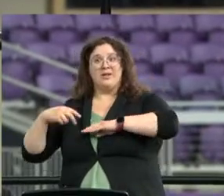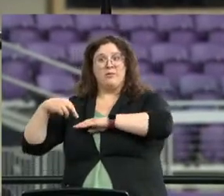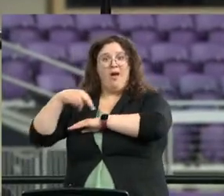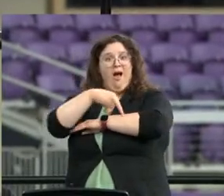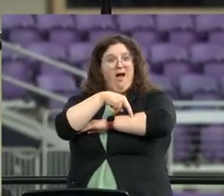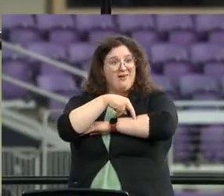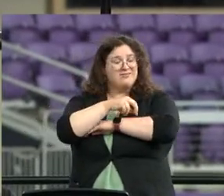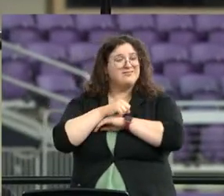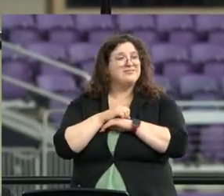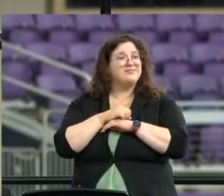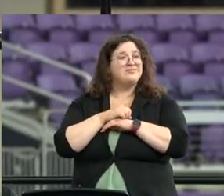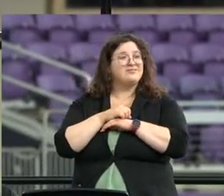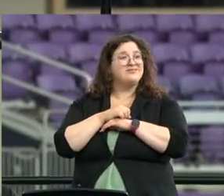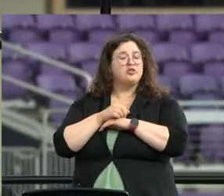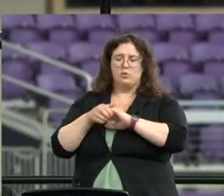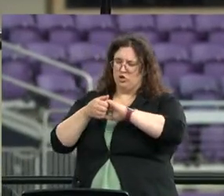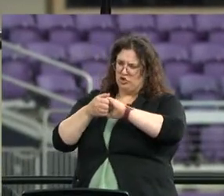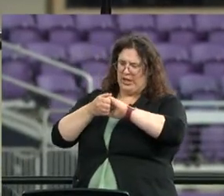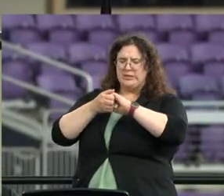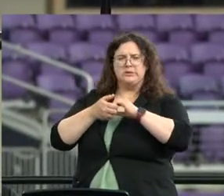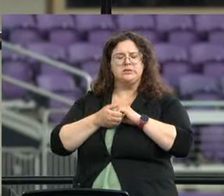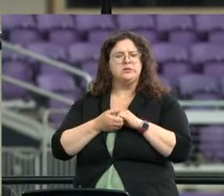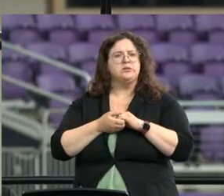stage, you will shake and